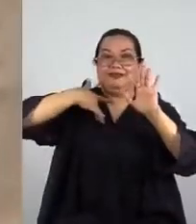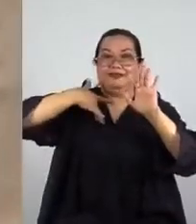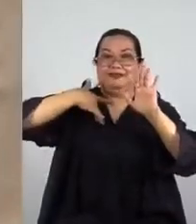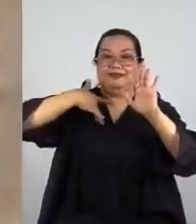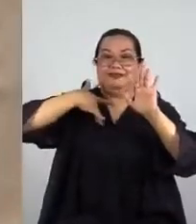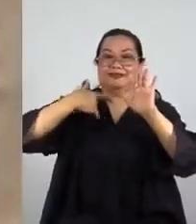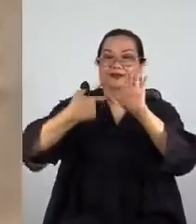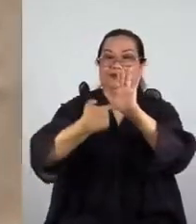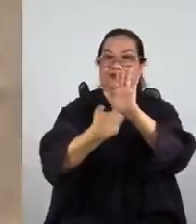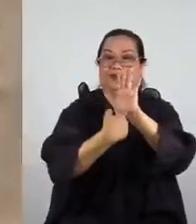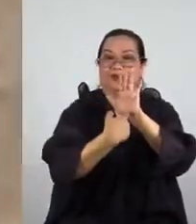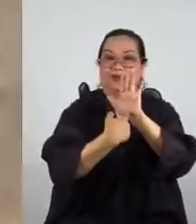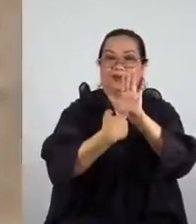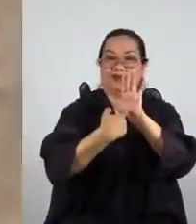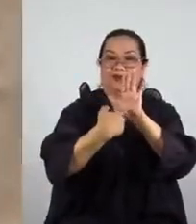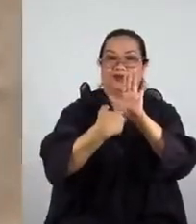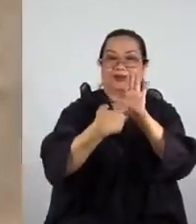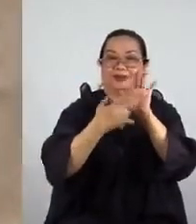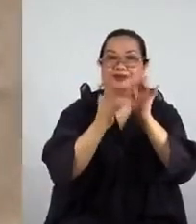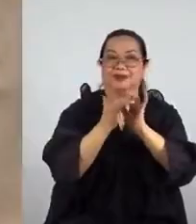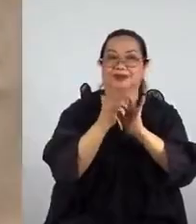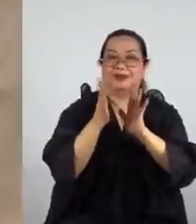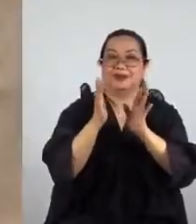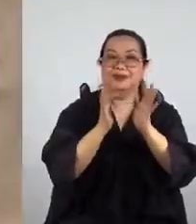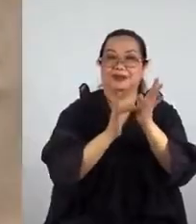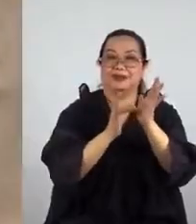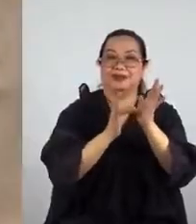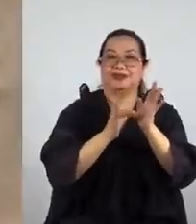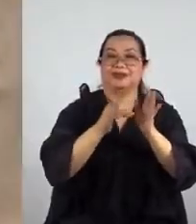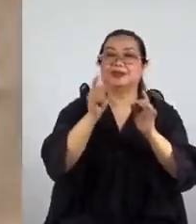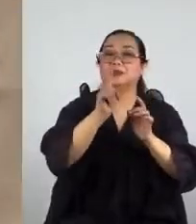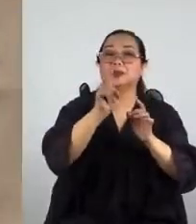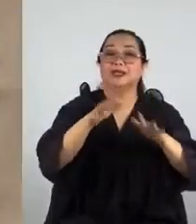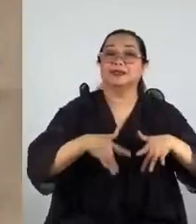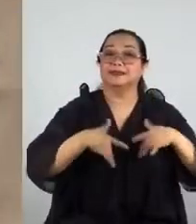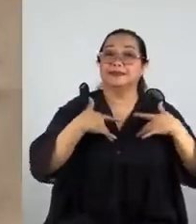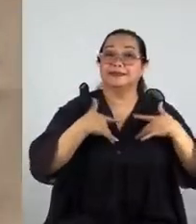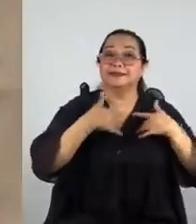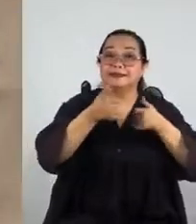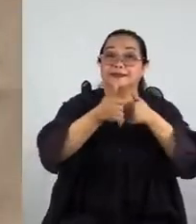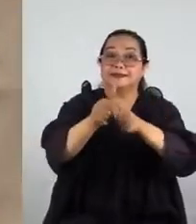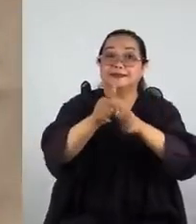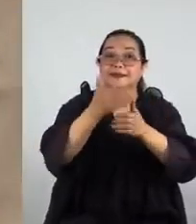He showed us the pattern of godly life. We know what to expect. What is the pattern?